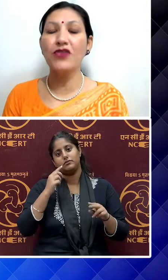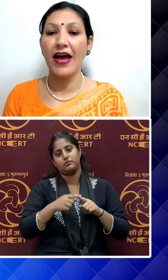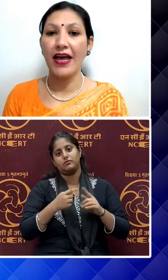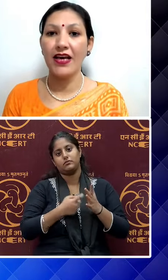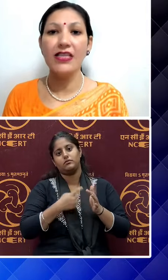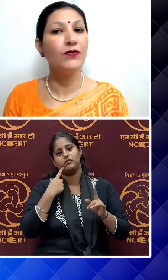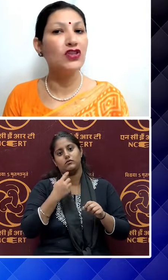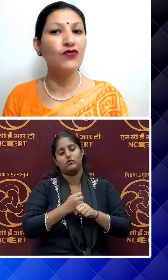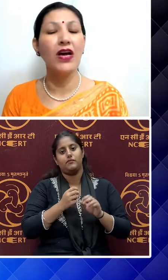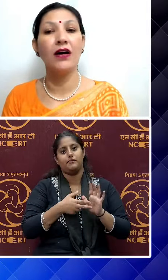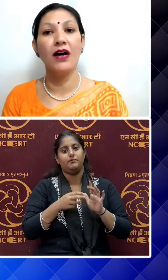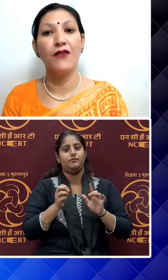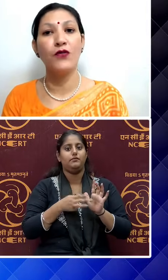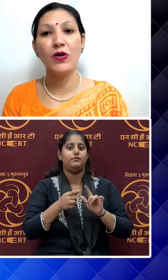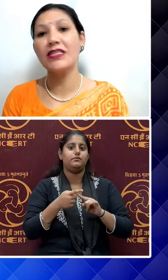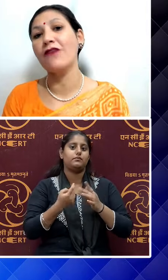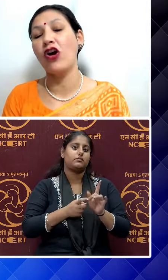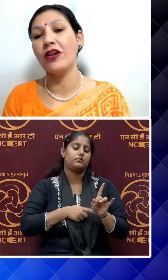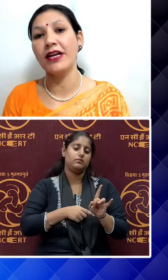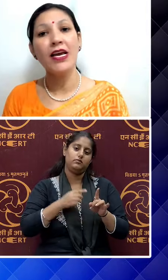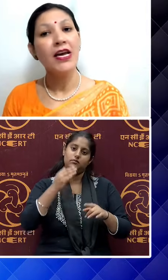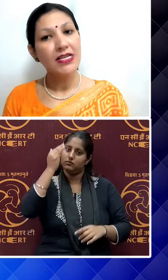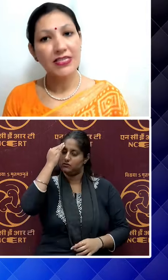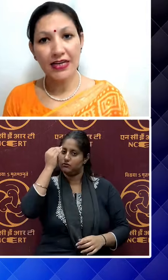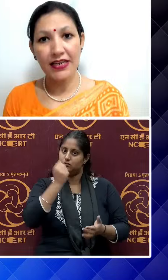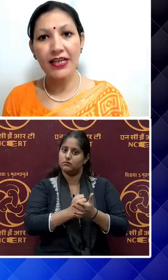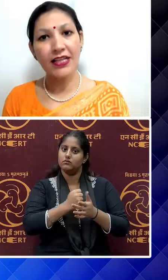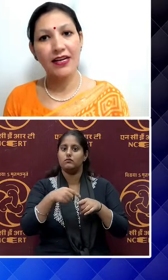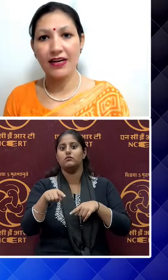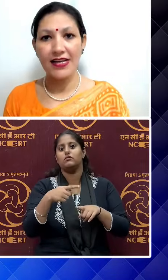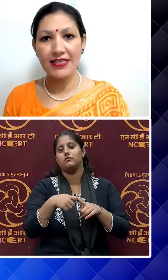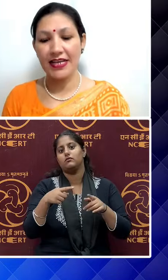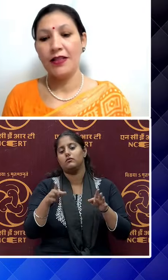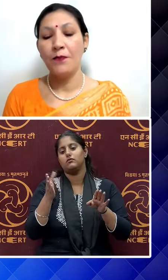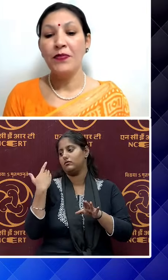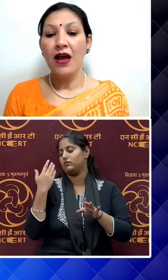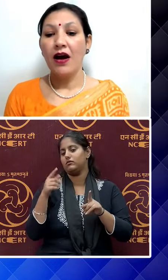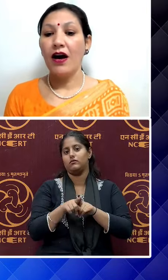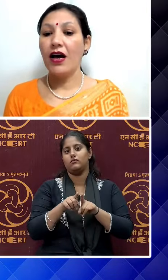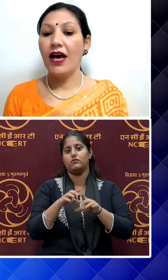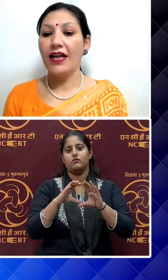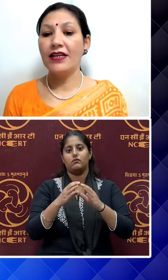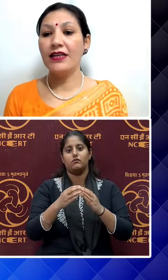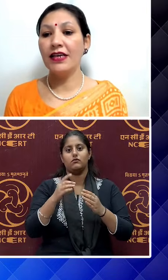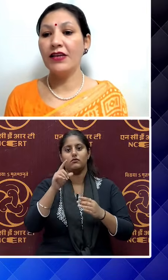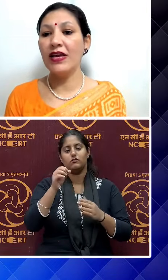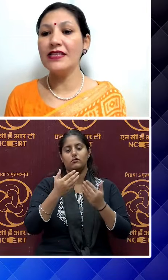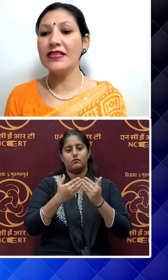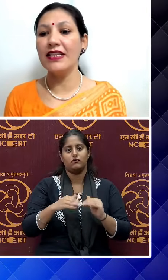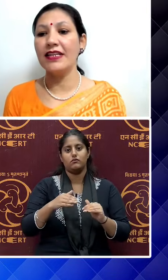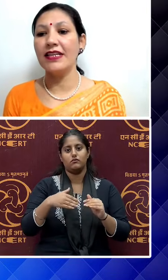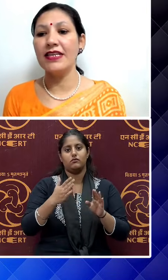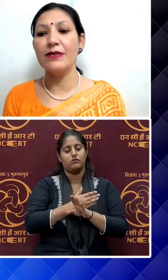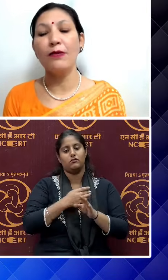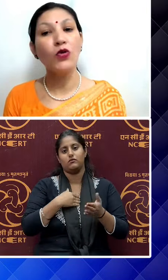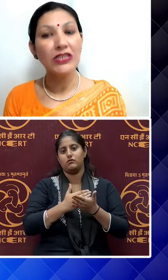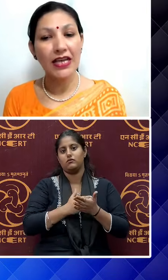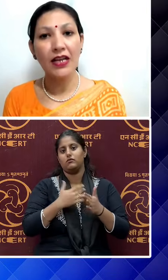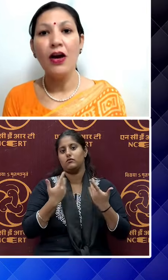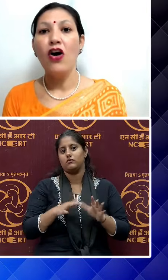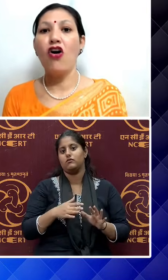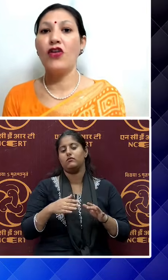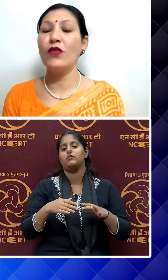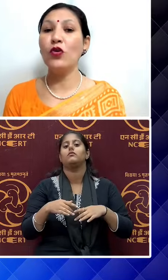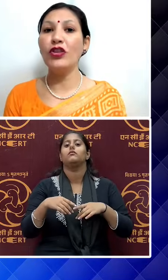similar triangles, which our viewers have already studied in their class 10. And here we can see that there is a